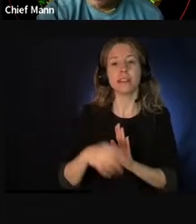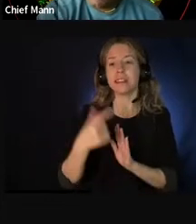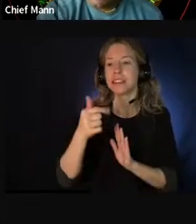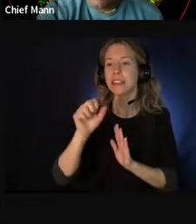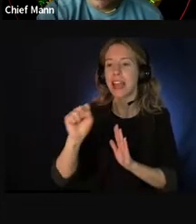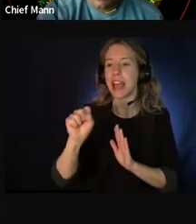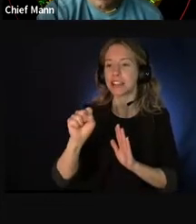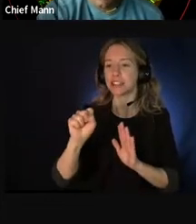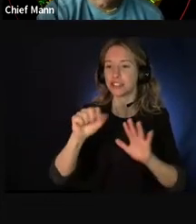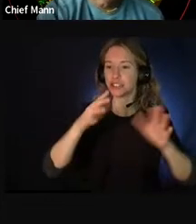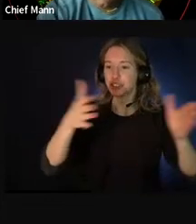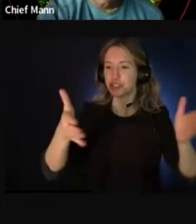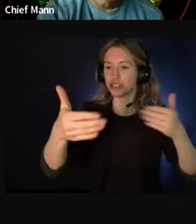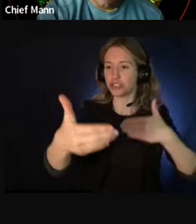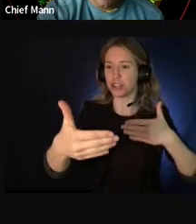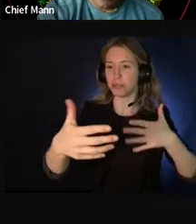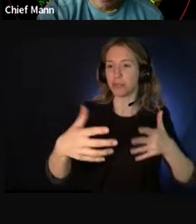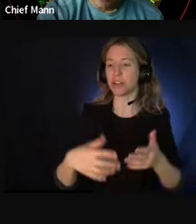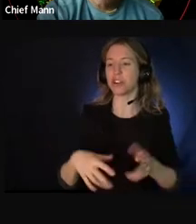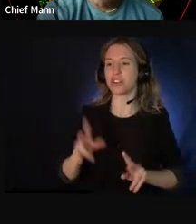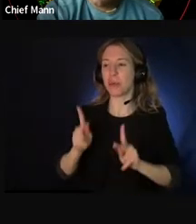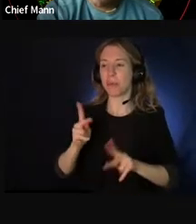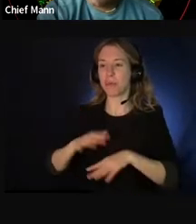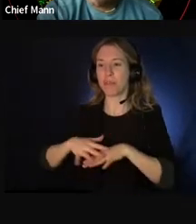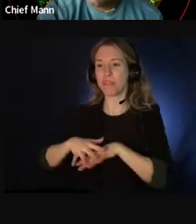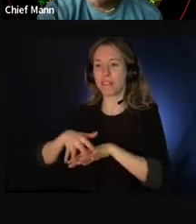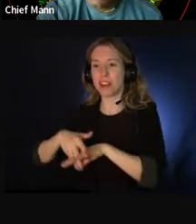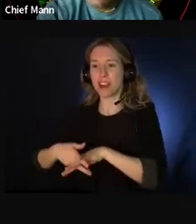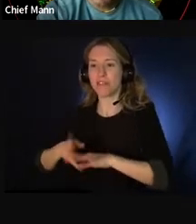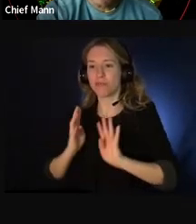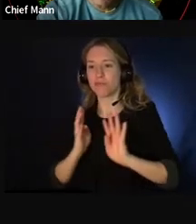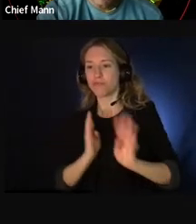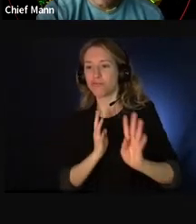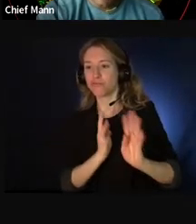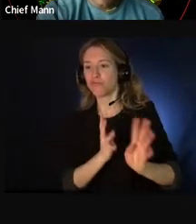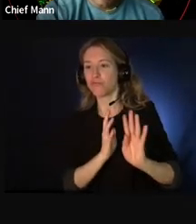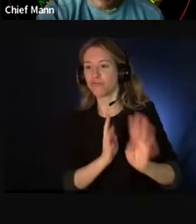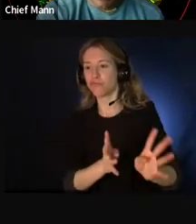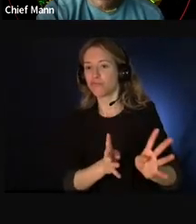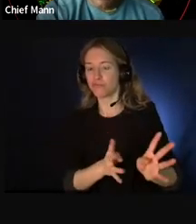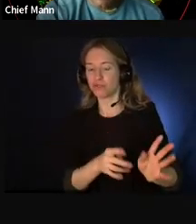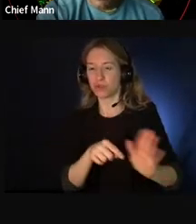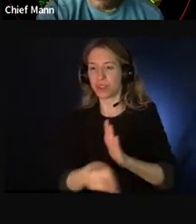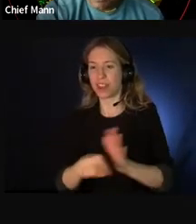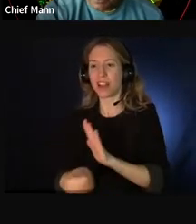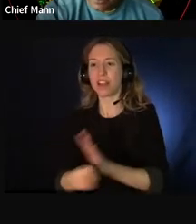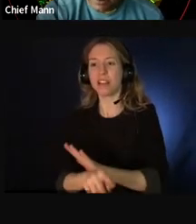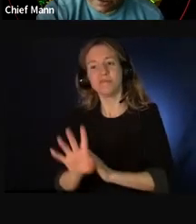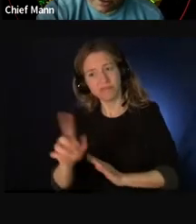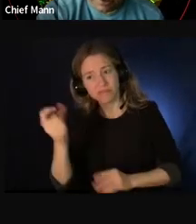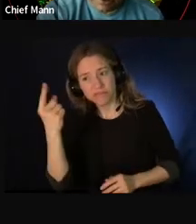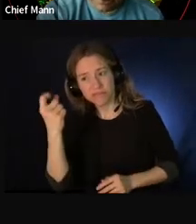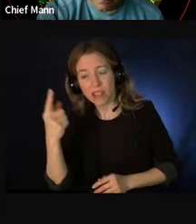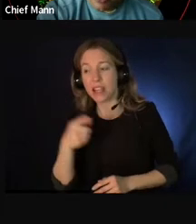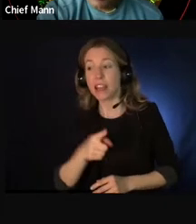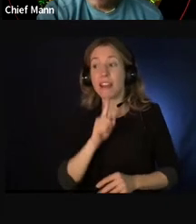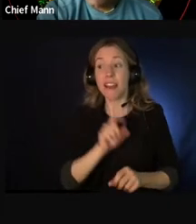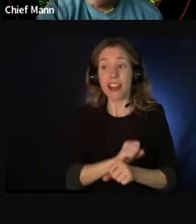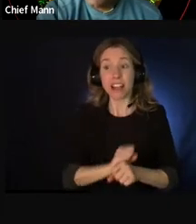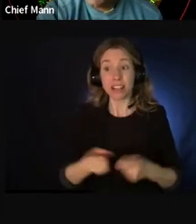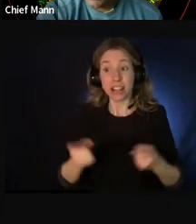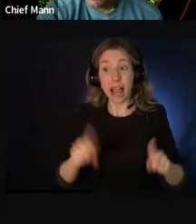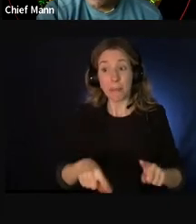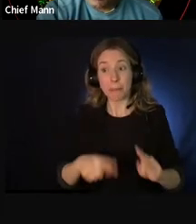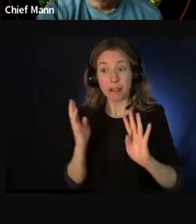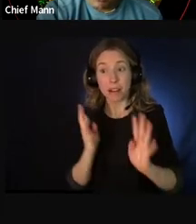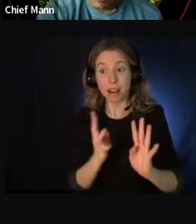public outcry. But what did come to fruition was that they had taken and created a Indian boarding